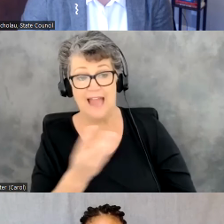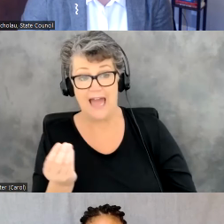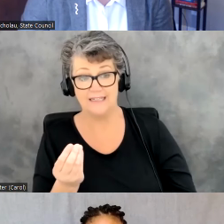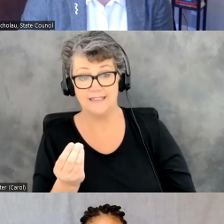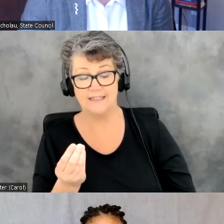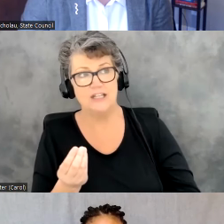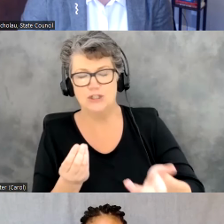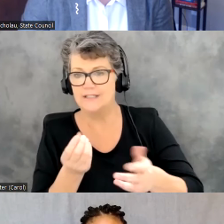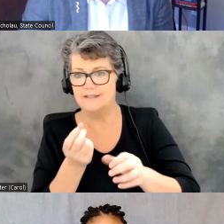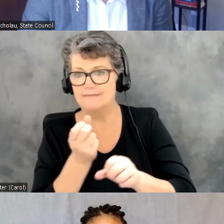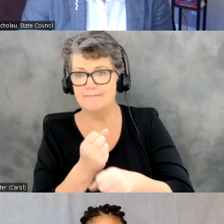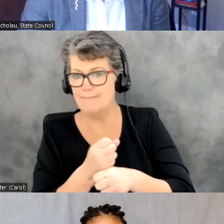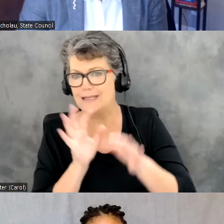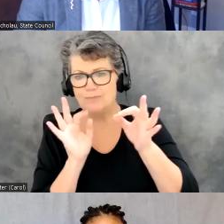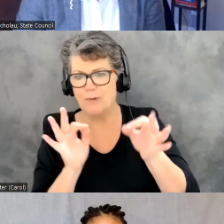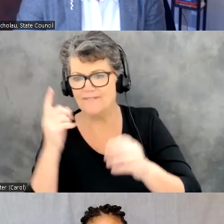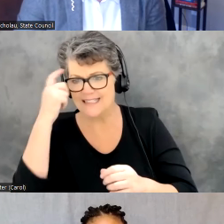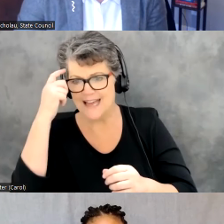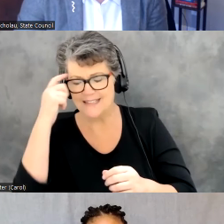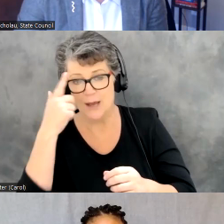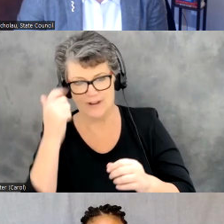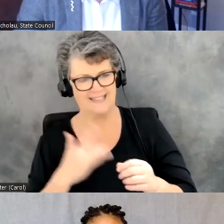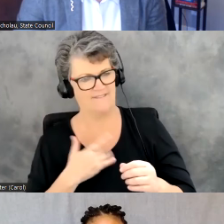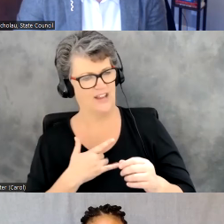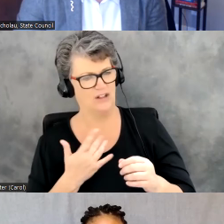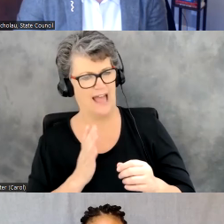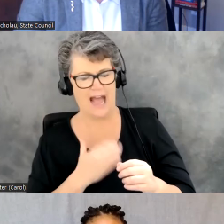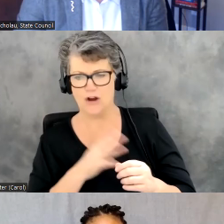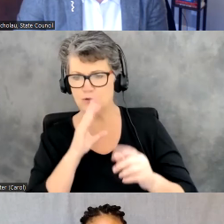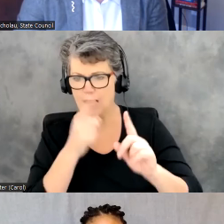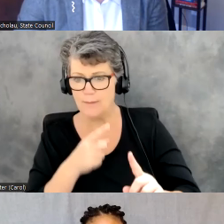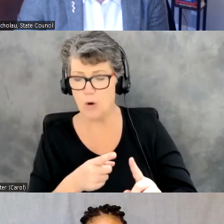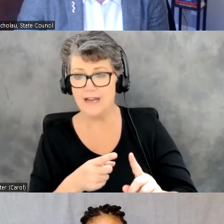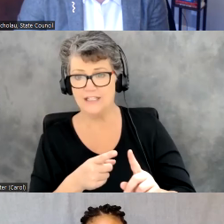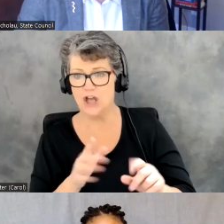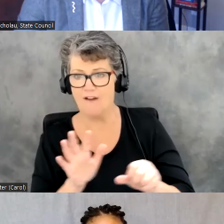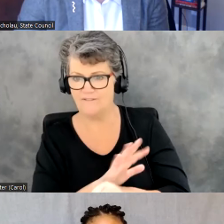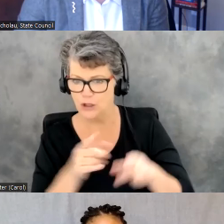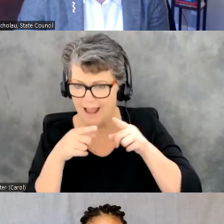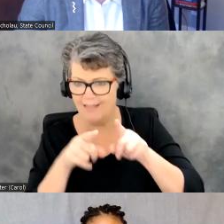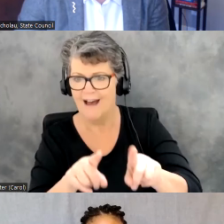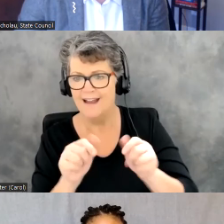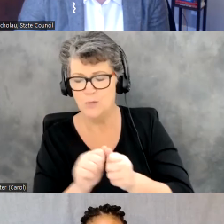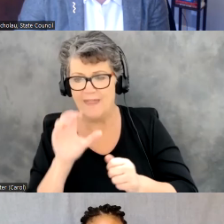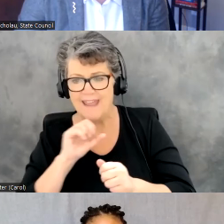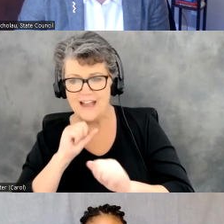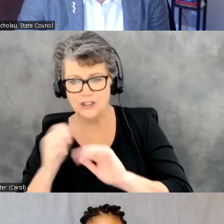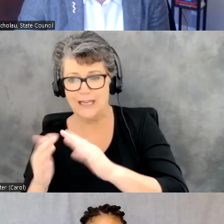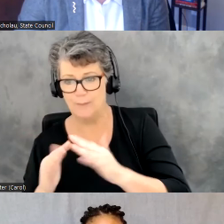it just makes perfect sense because I feel like a lot of our talking points are fully aligned with the aging